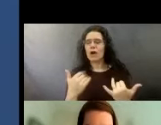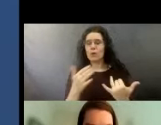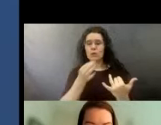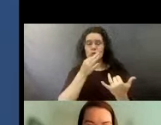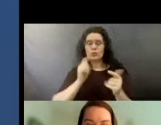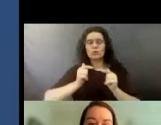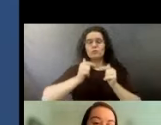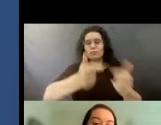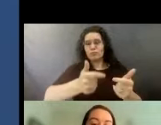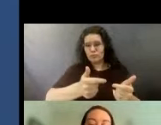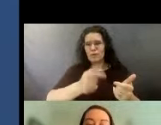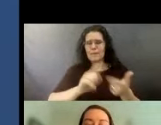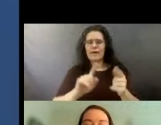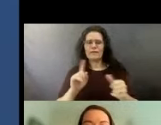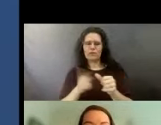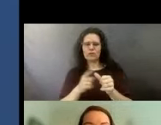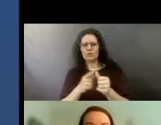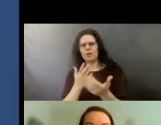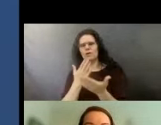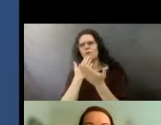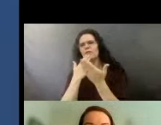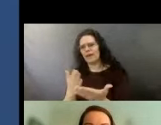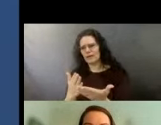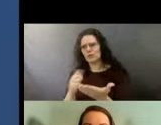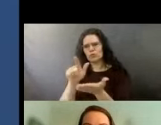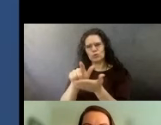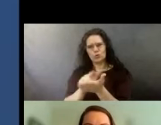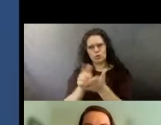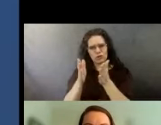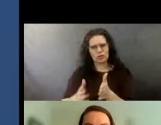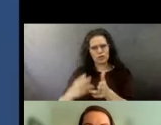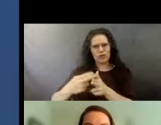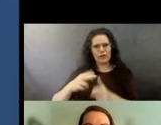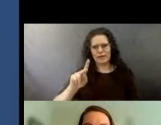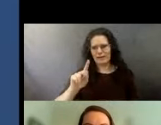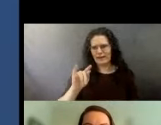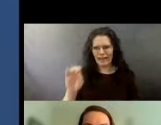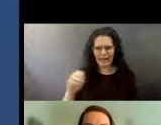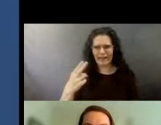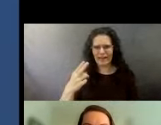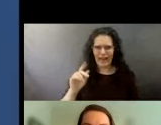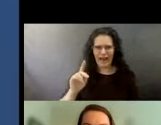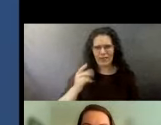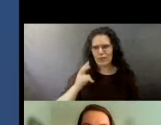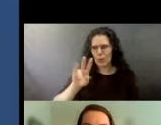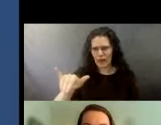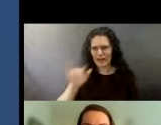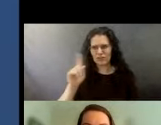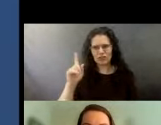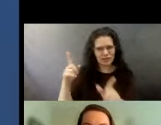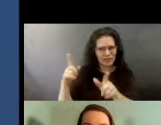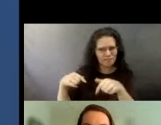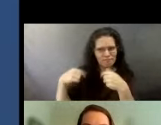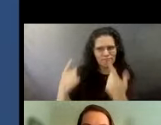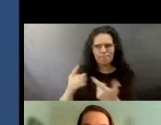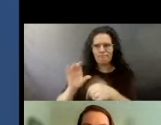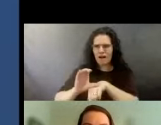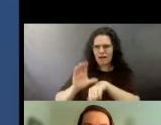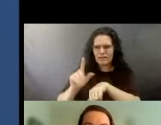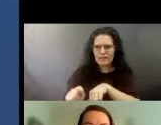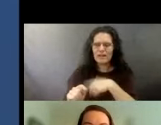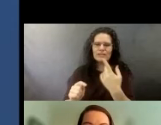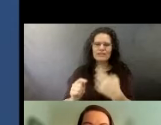really sincerely thank Attorney Katie Hathaway, who's been our trusted consultant throughout this entire series.